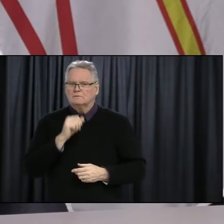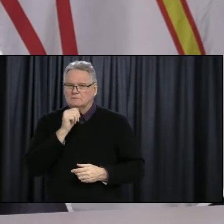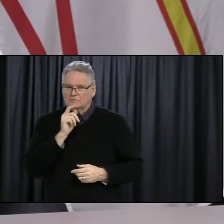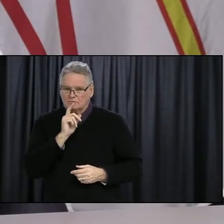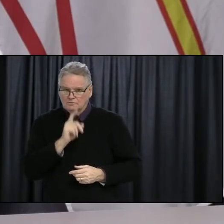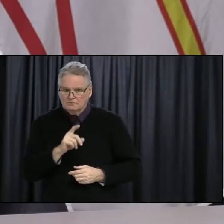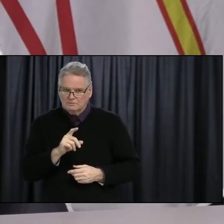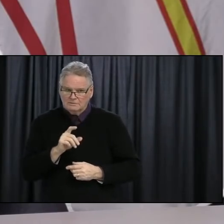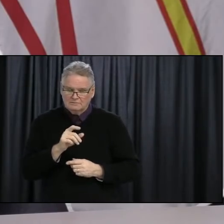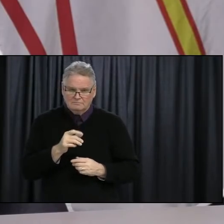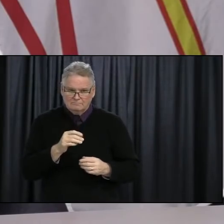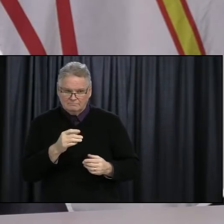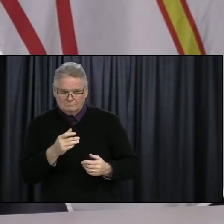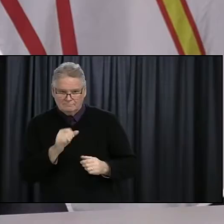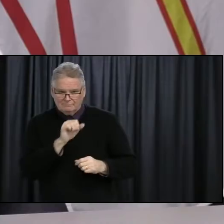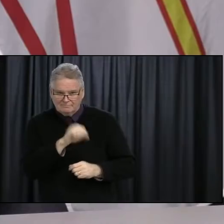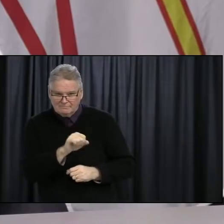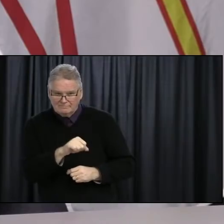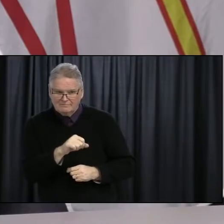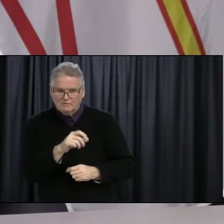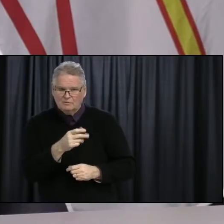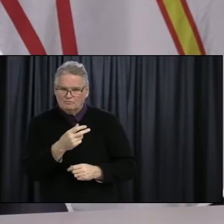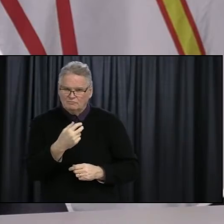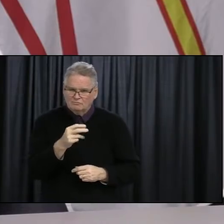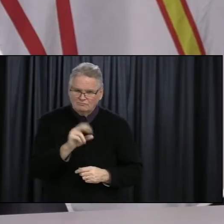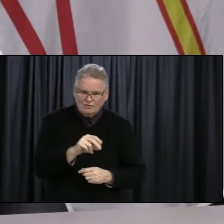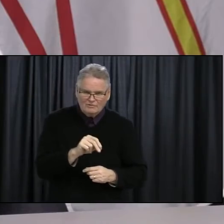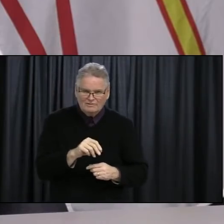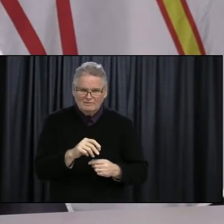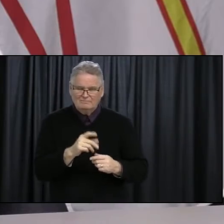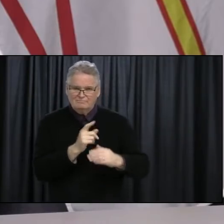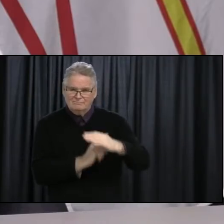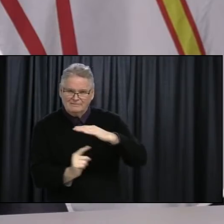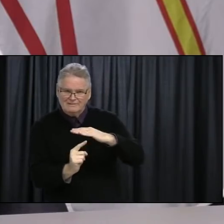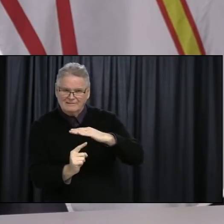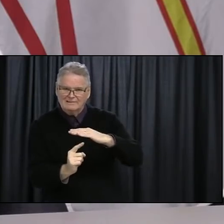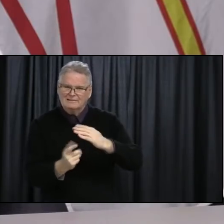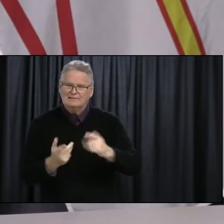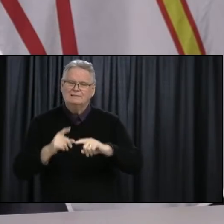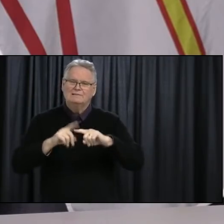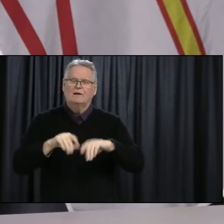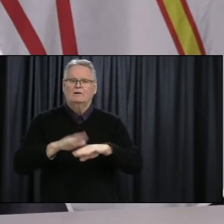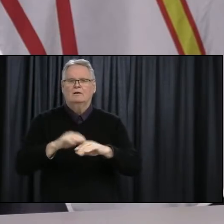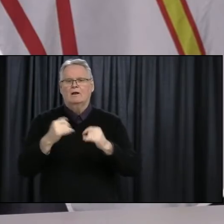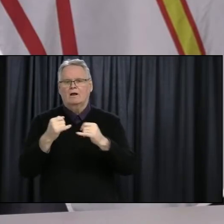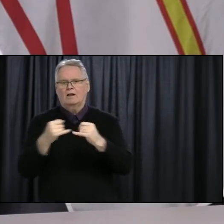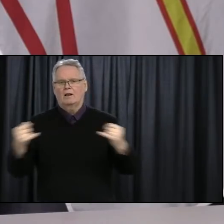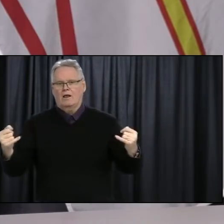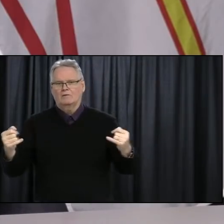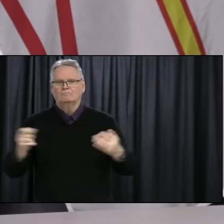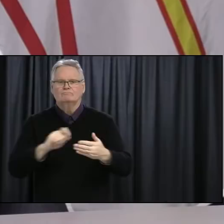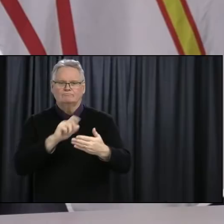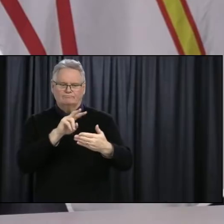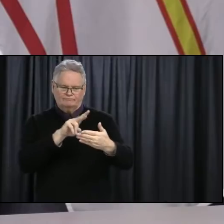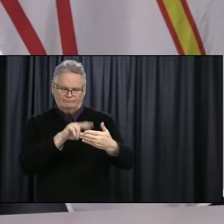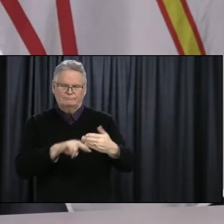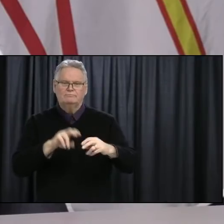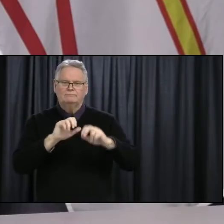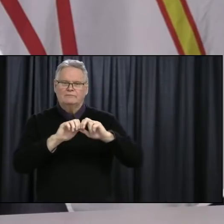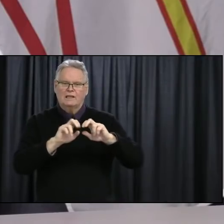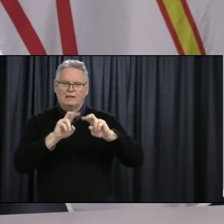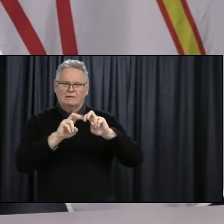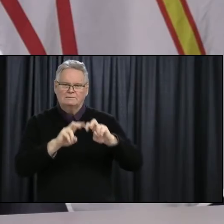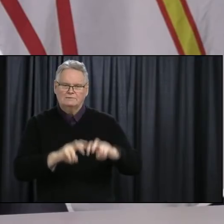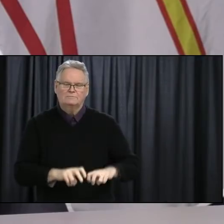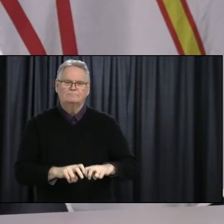for a test. It is vital that we know of every case of COVID-19 in order to contain the virus. A mild